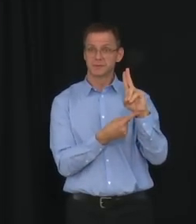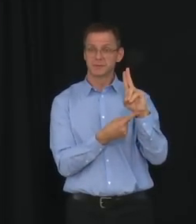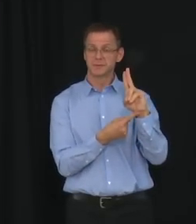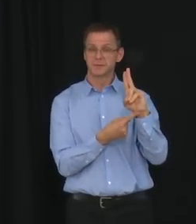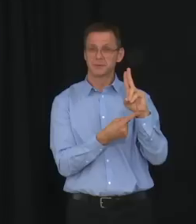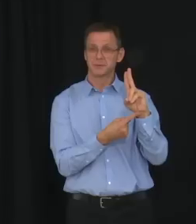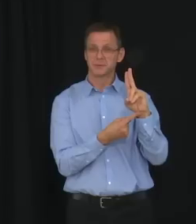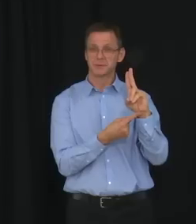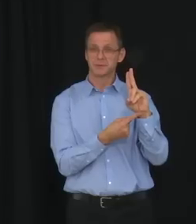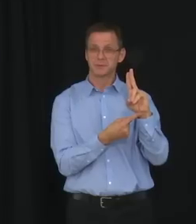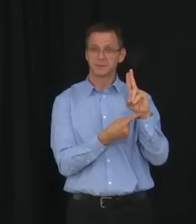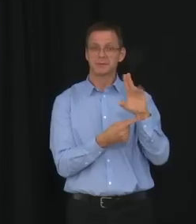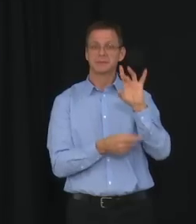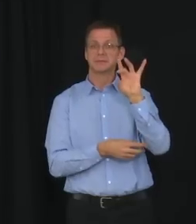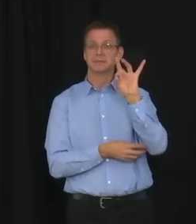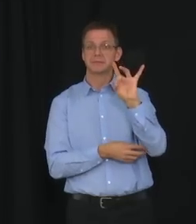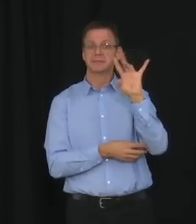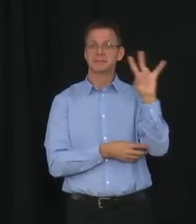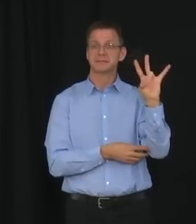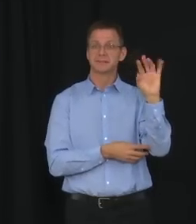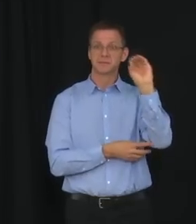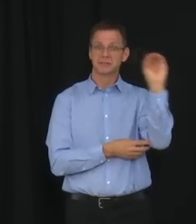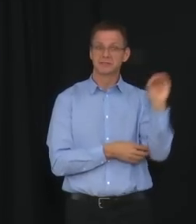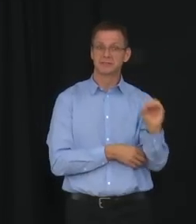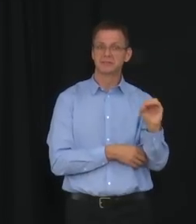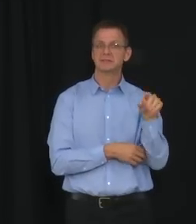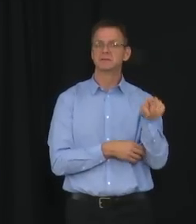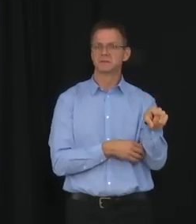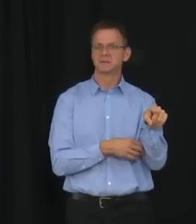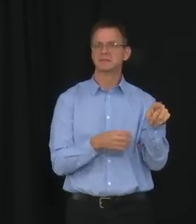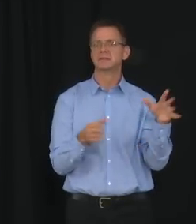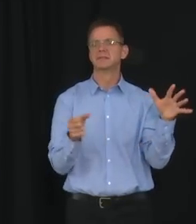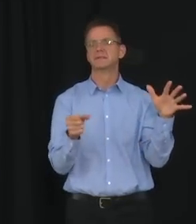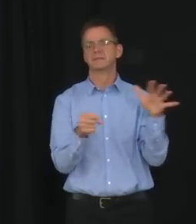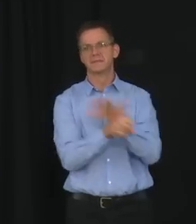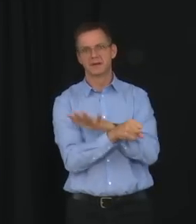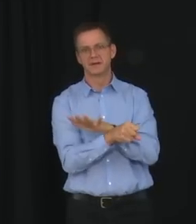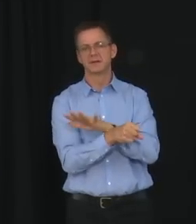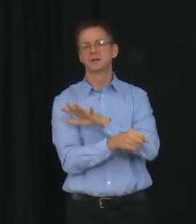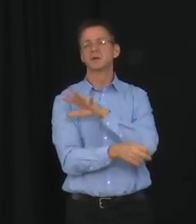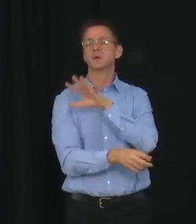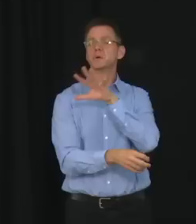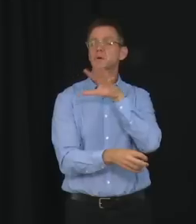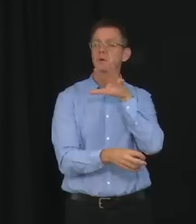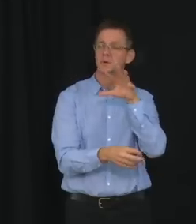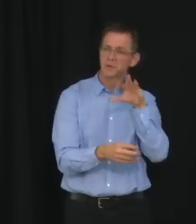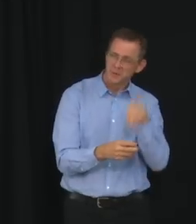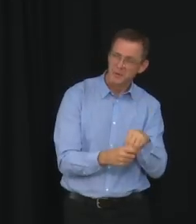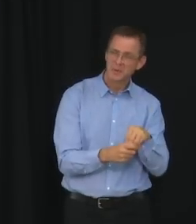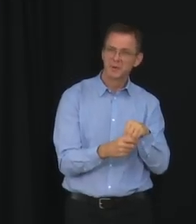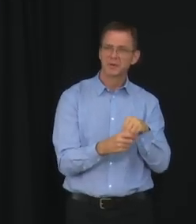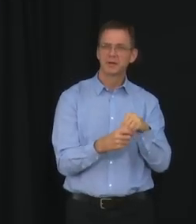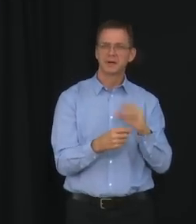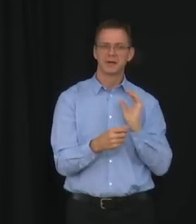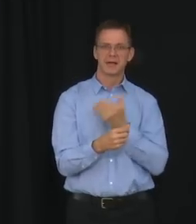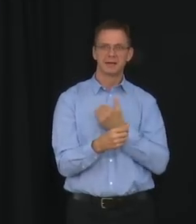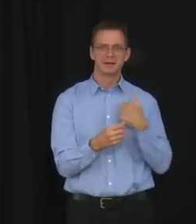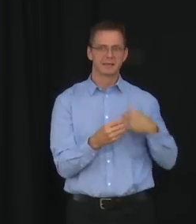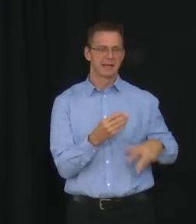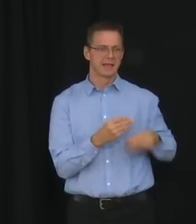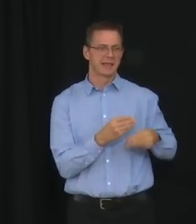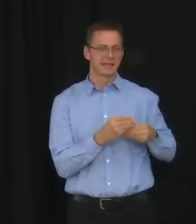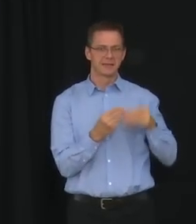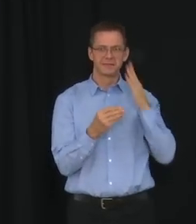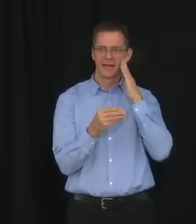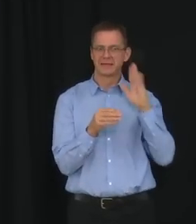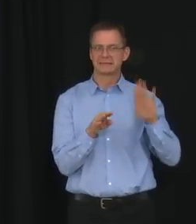created to date. There are 231 people in ICU. About 70% of these patients